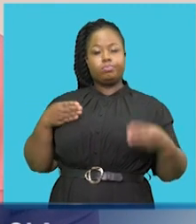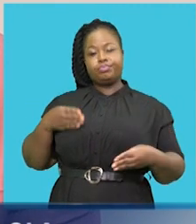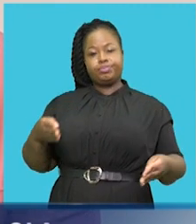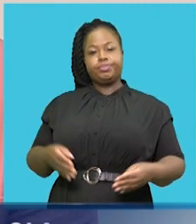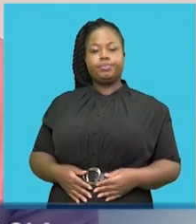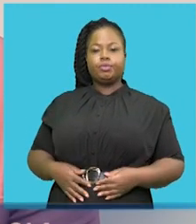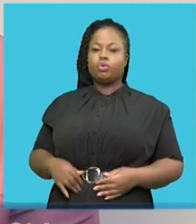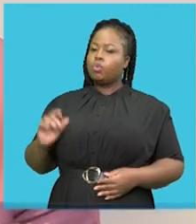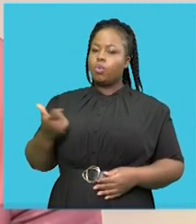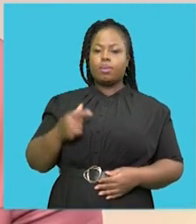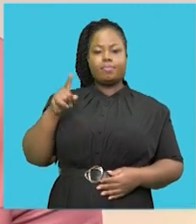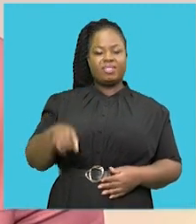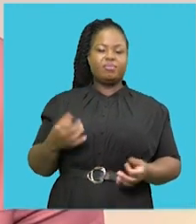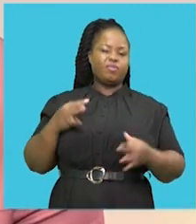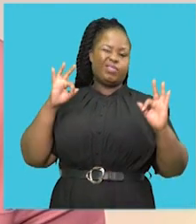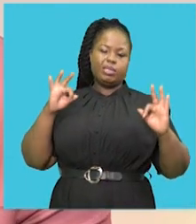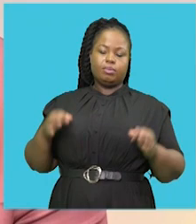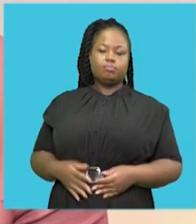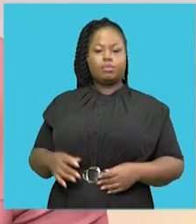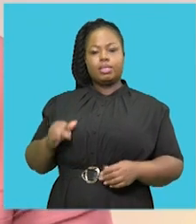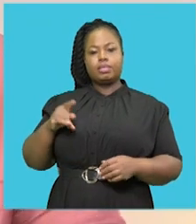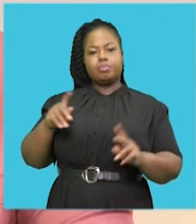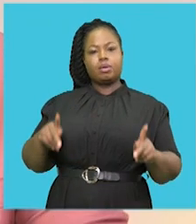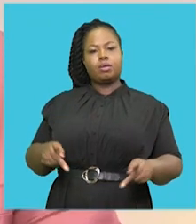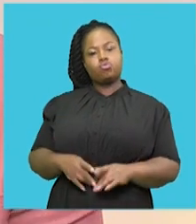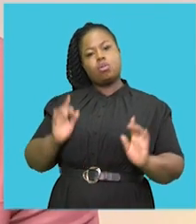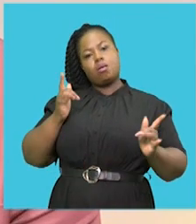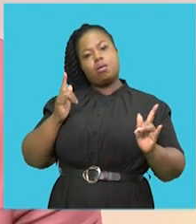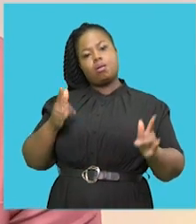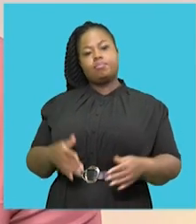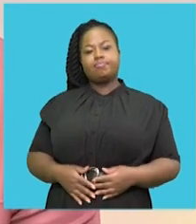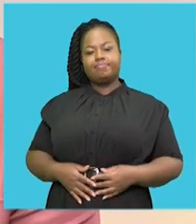So everybody must feel free to come to Elis Park to watch the games. They will be very safe.